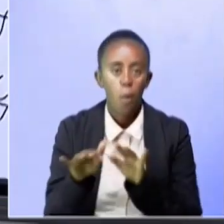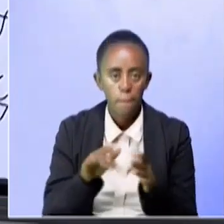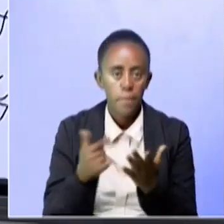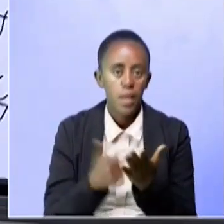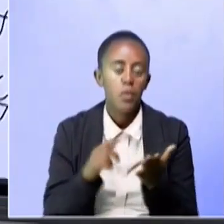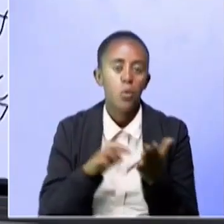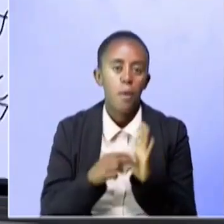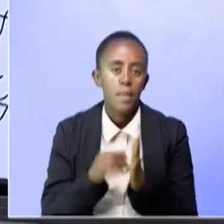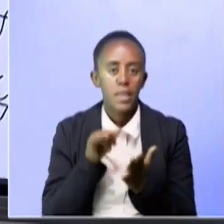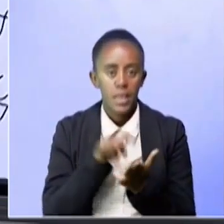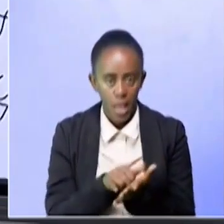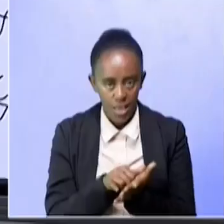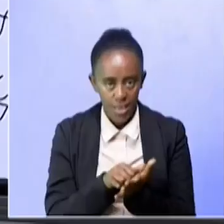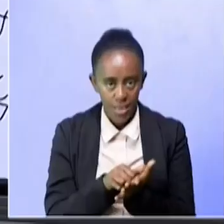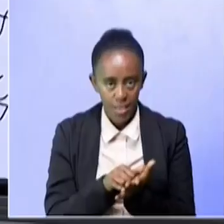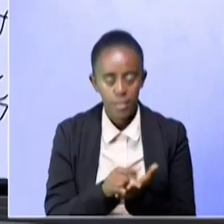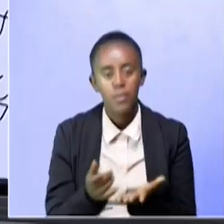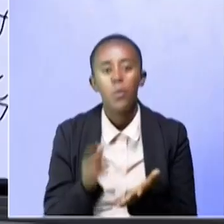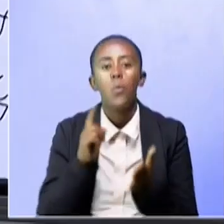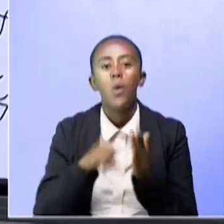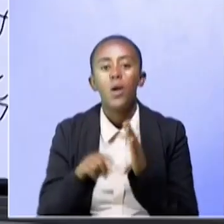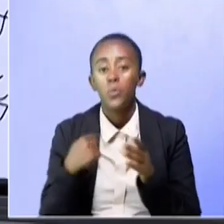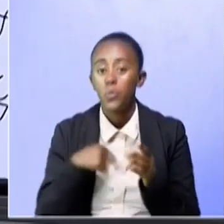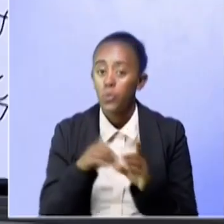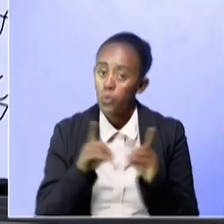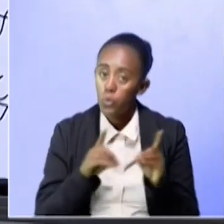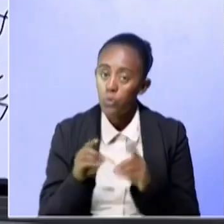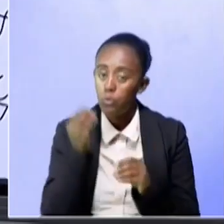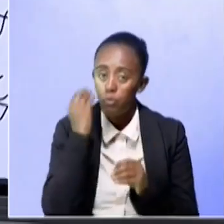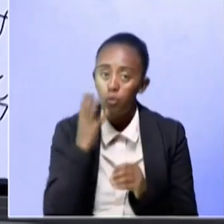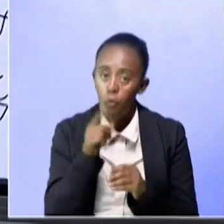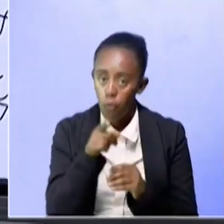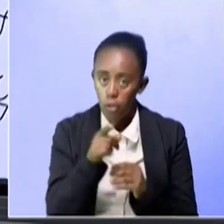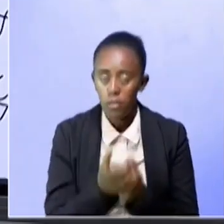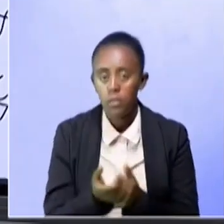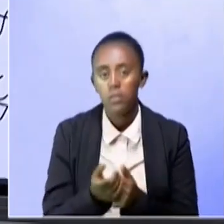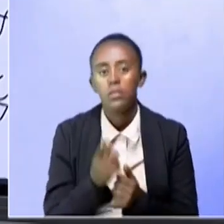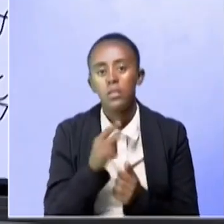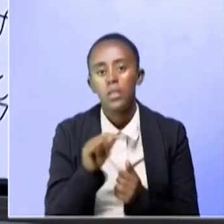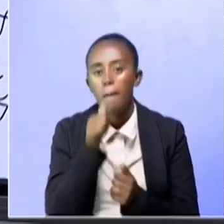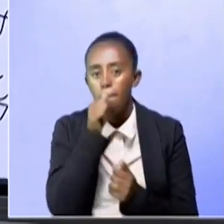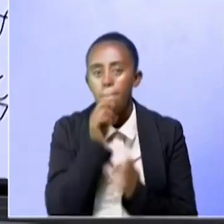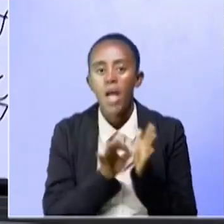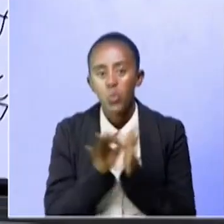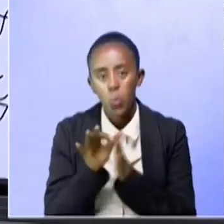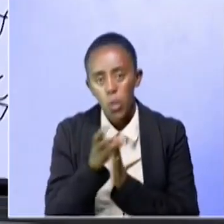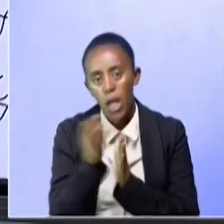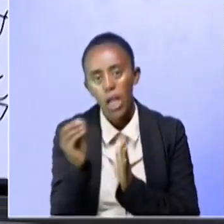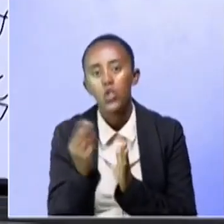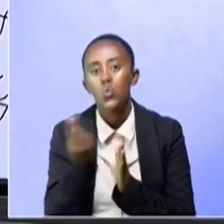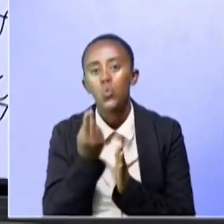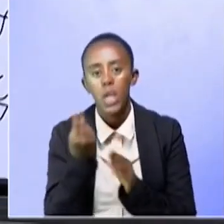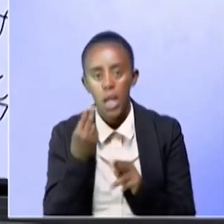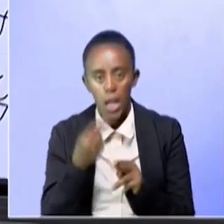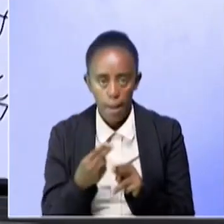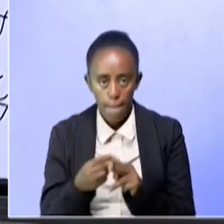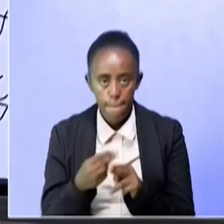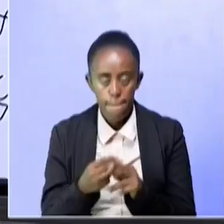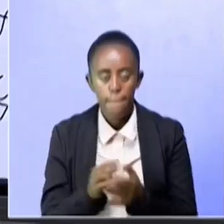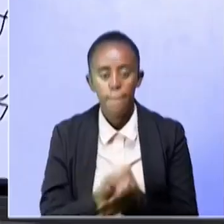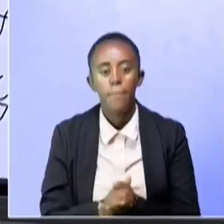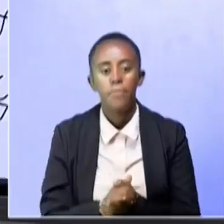mean that. So what do we do? Yeah, don't forget that the password and username. The